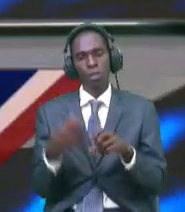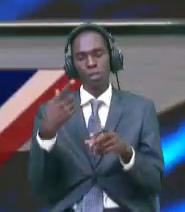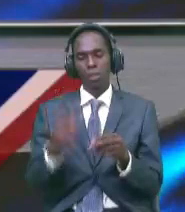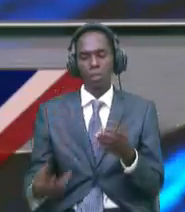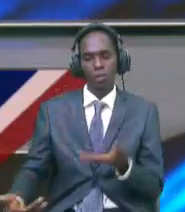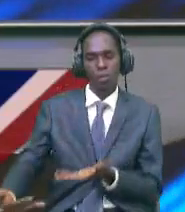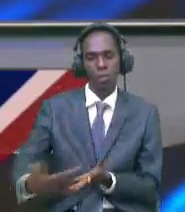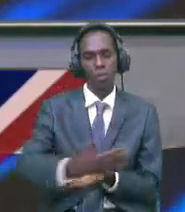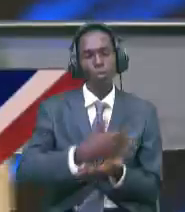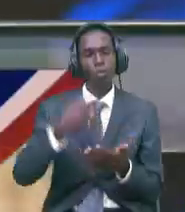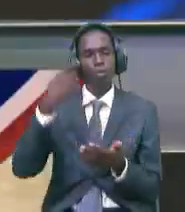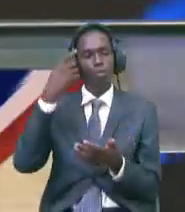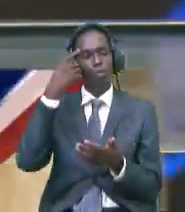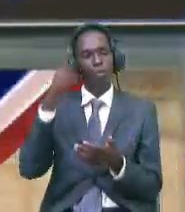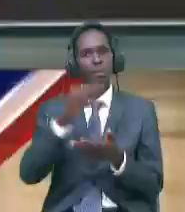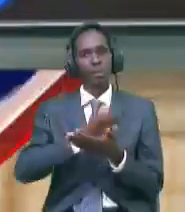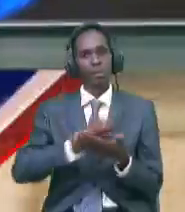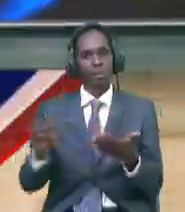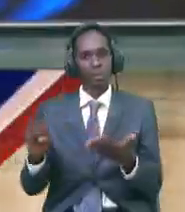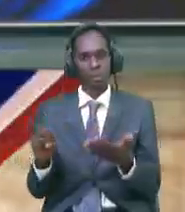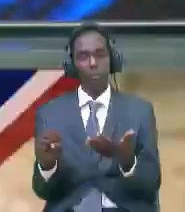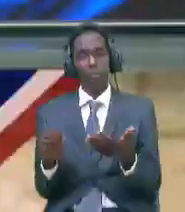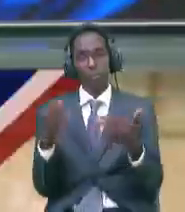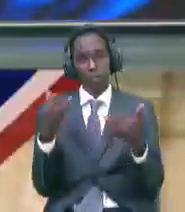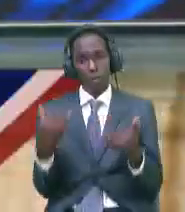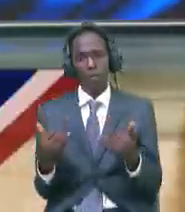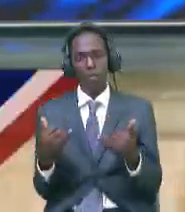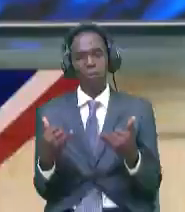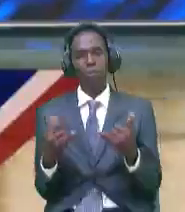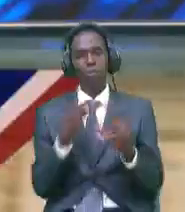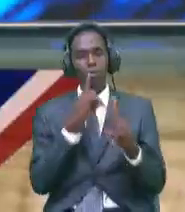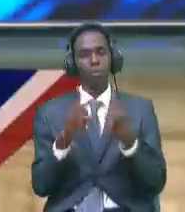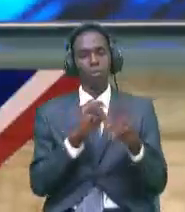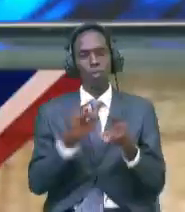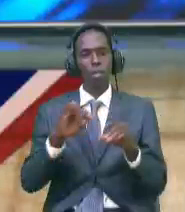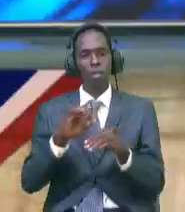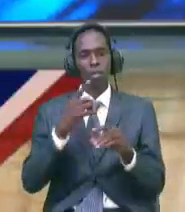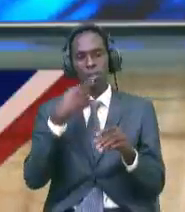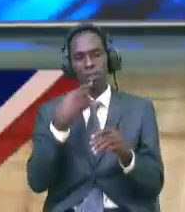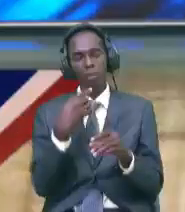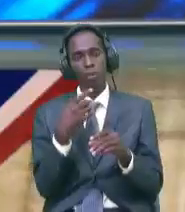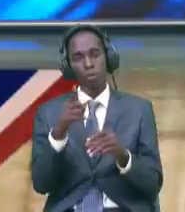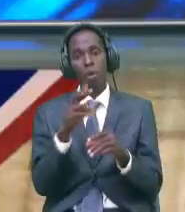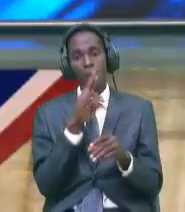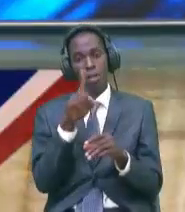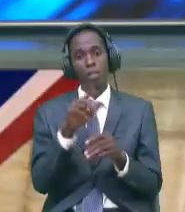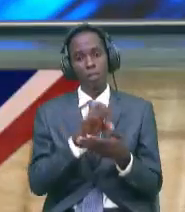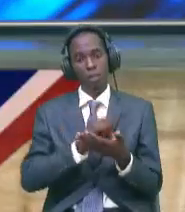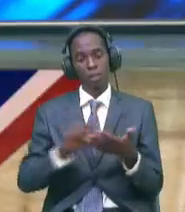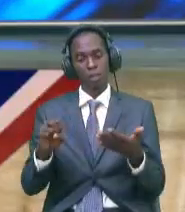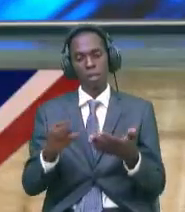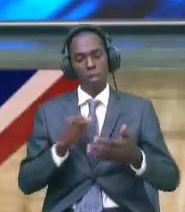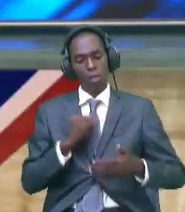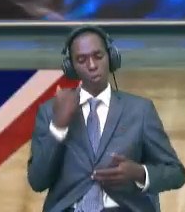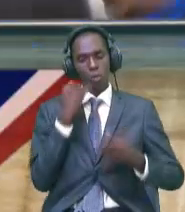saints. Now concerning the collection for the saints. You are a saint. I should be a